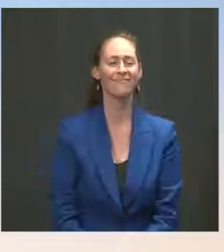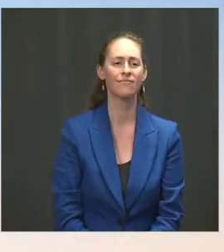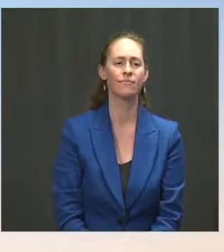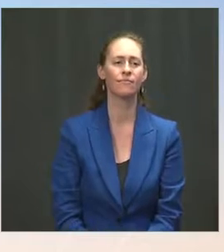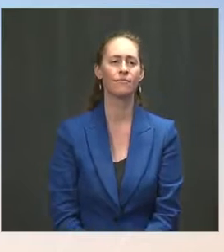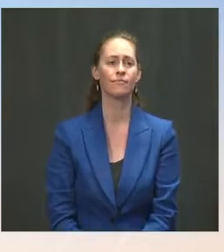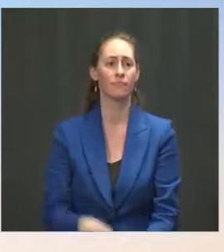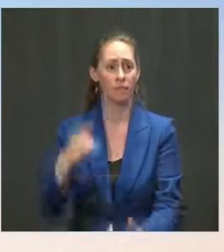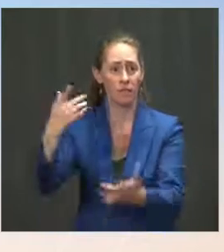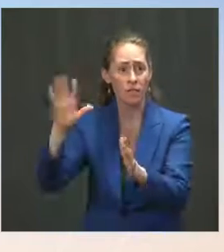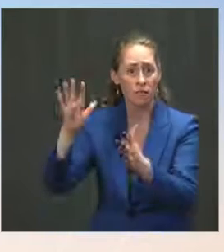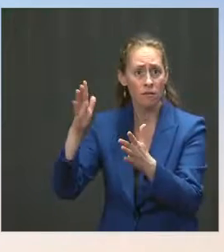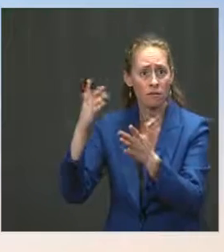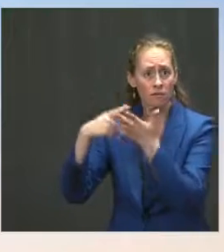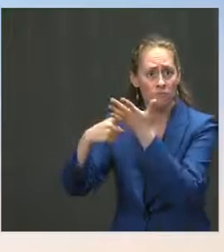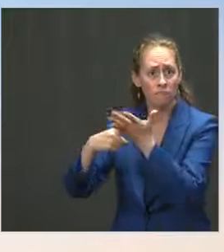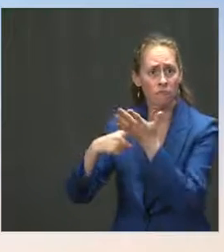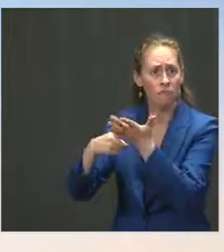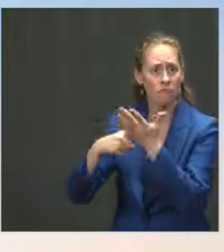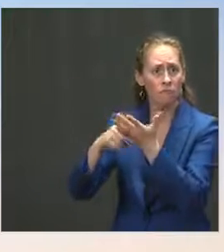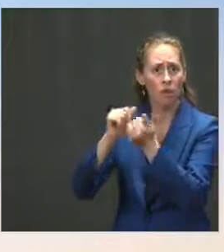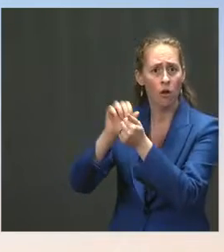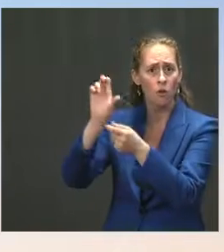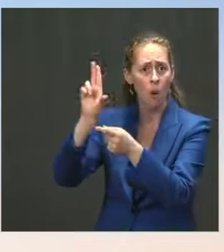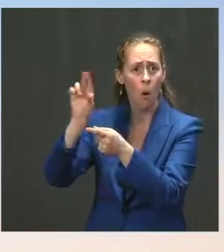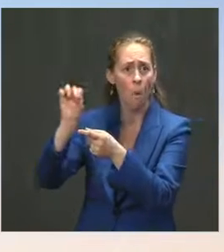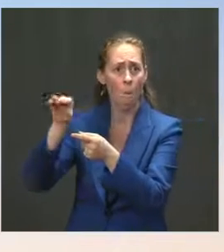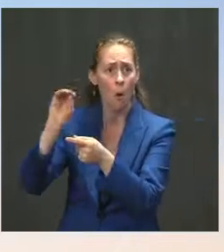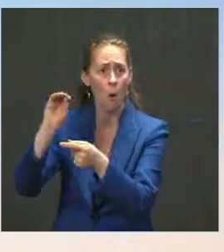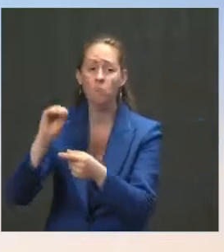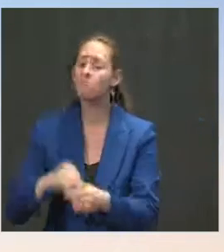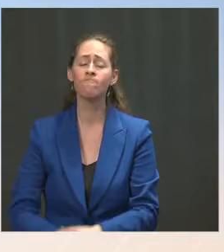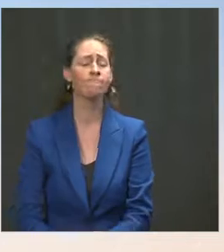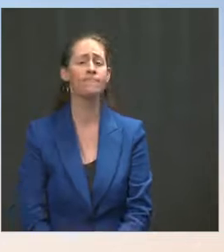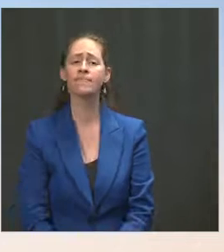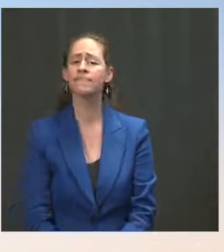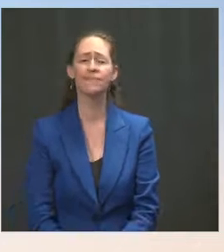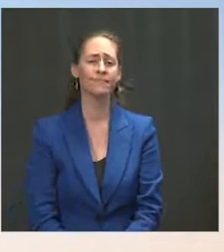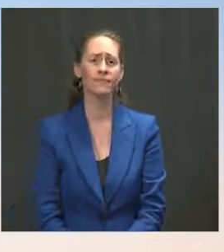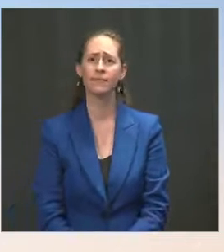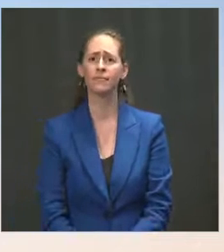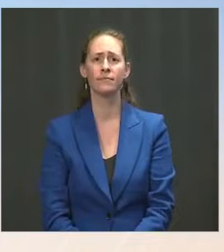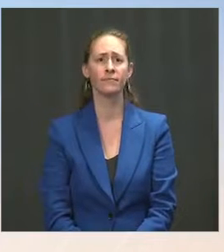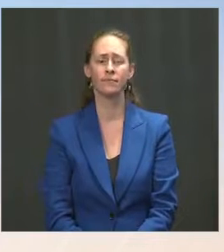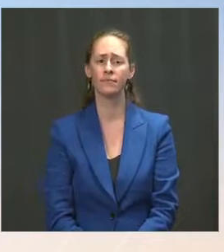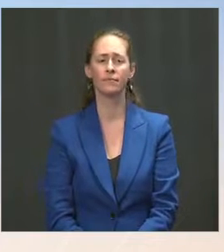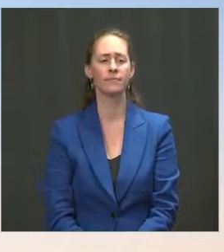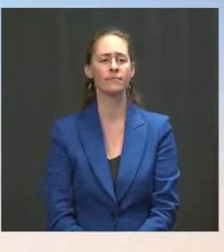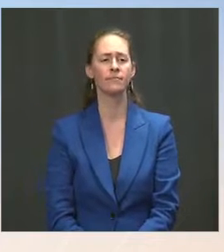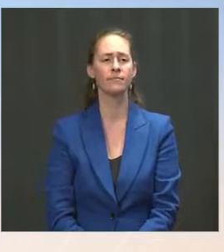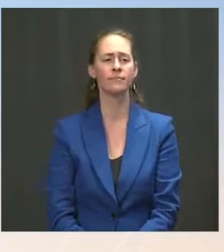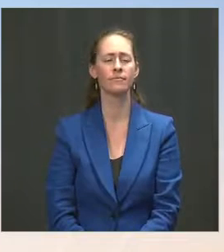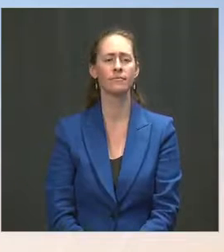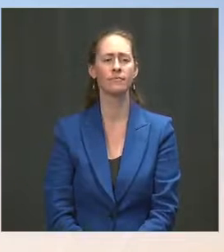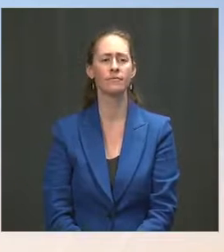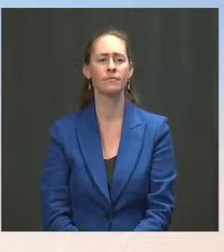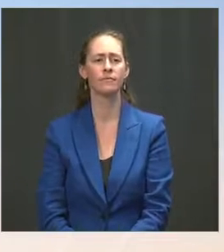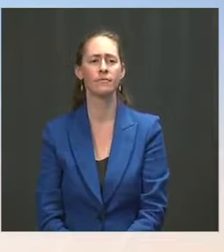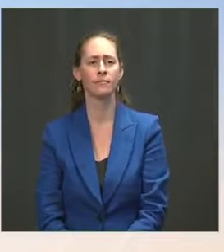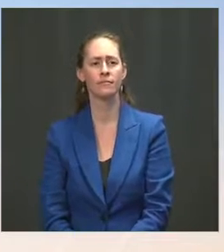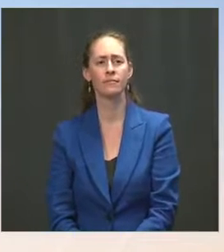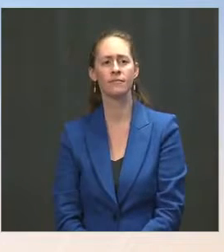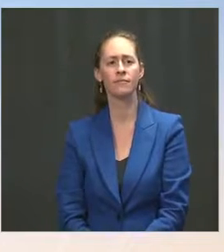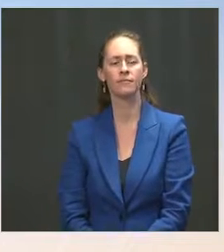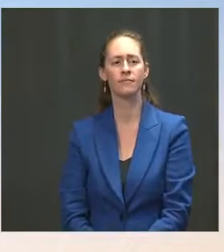No. Go ahead. Thanks, Jen. Just a follow-up on mask mandates. Yesterday when President Biden was asked if he has the authority